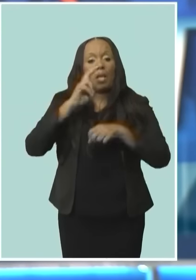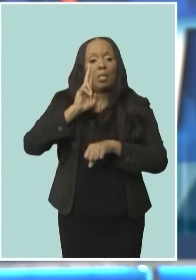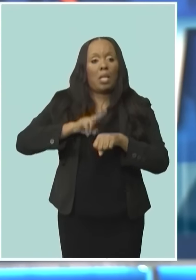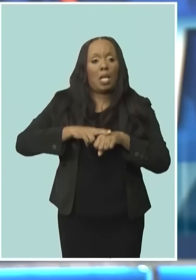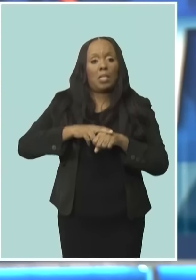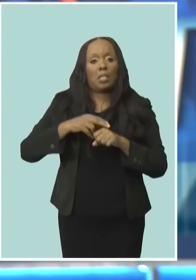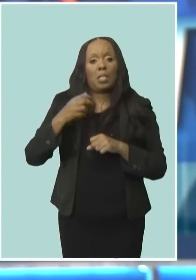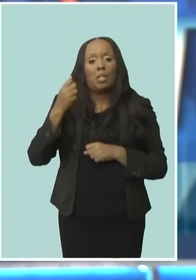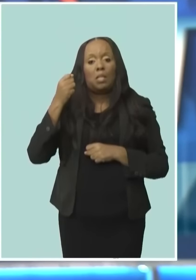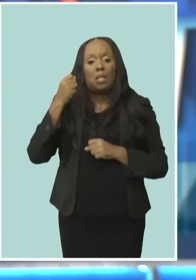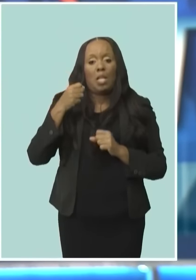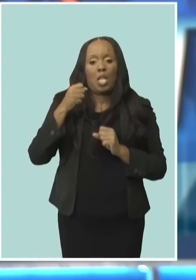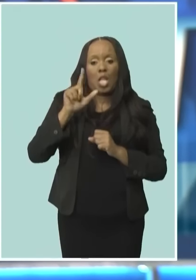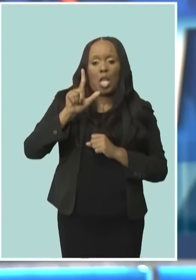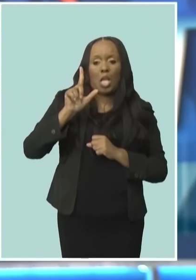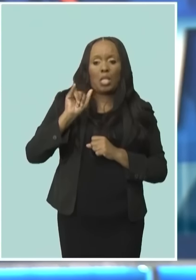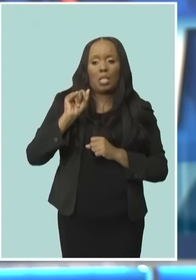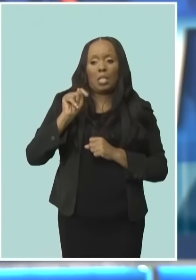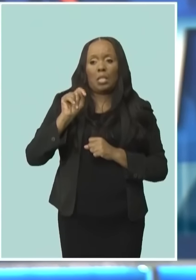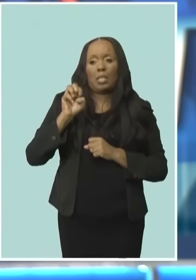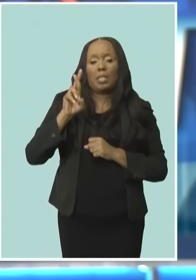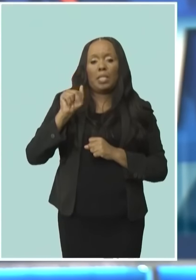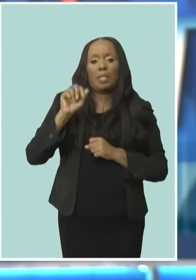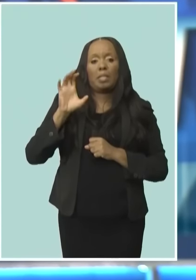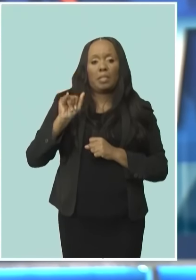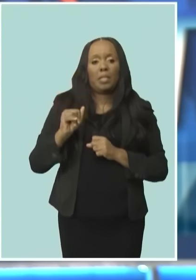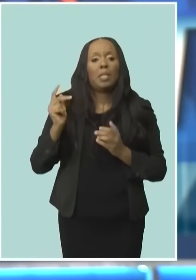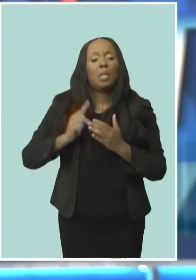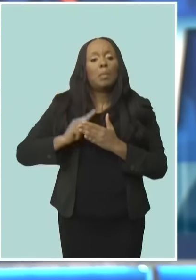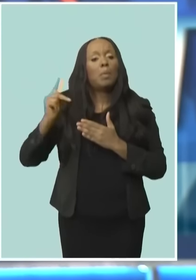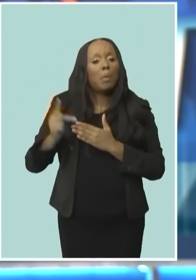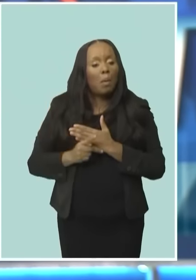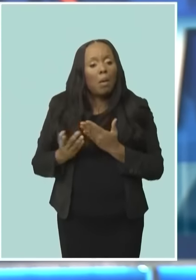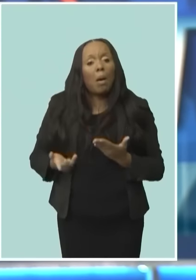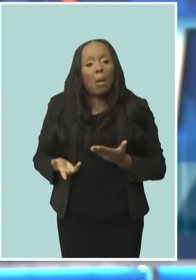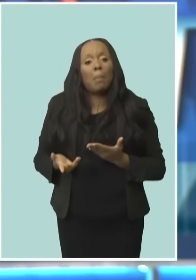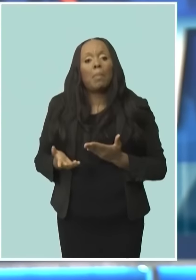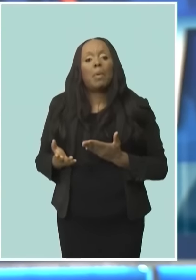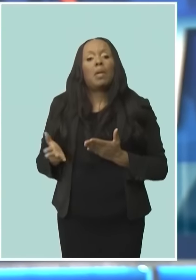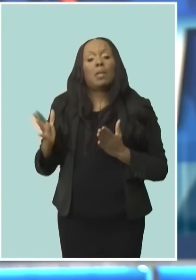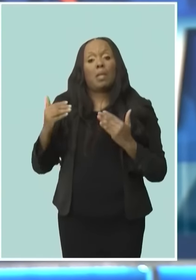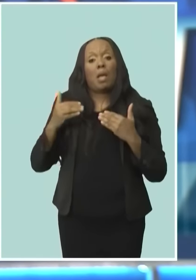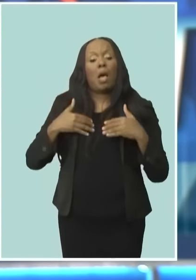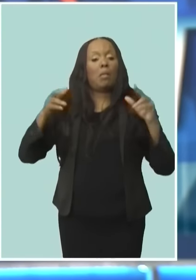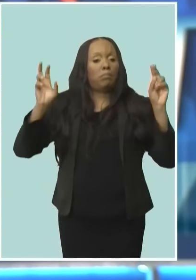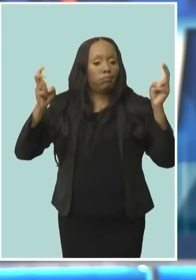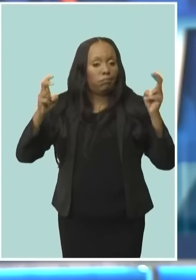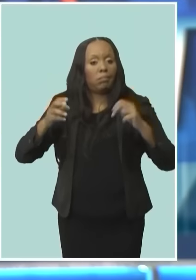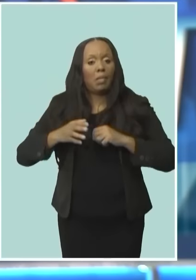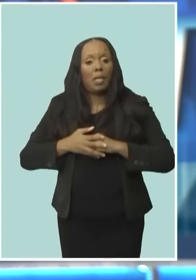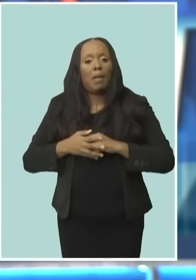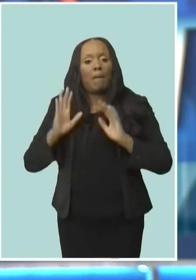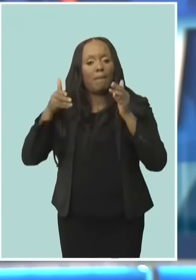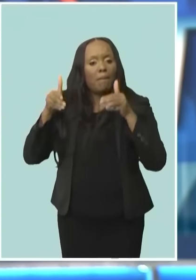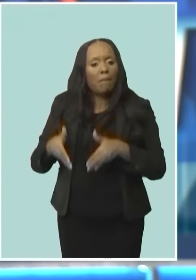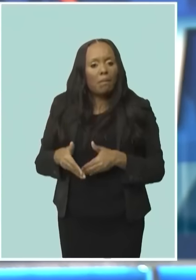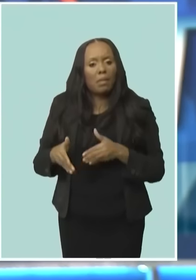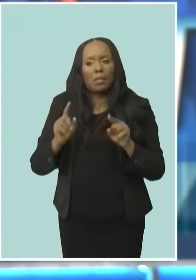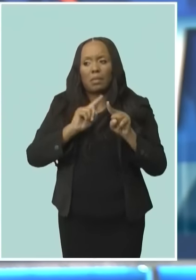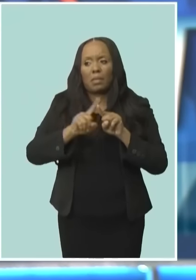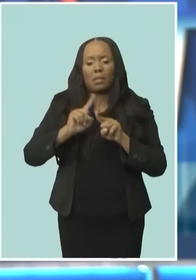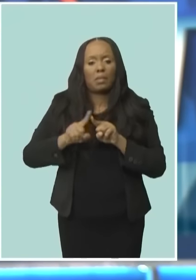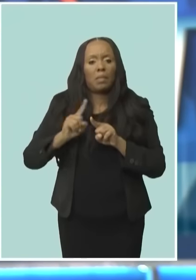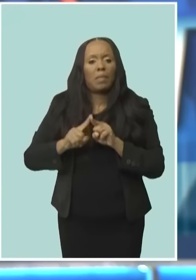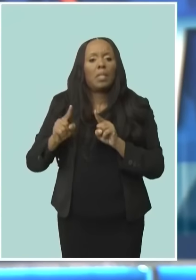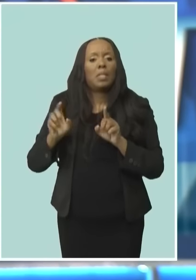climax. Under the theme, "Don't Despise My Youth, I Have an Opinion," this year's entries focused on a number of